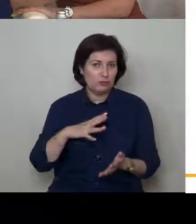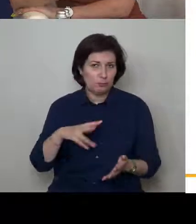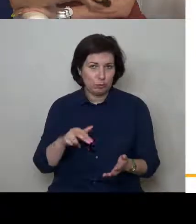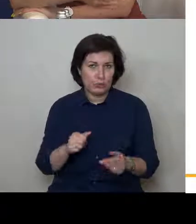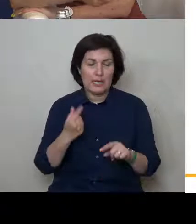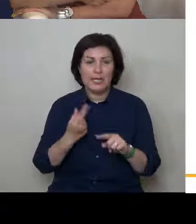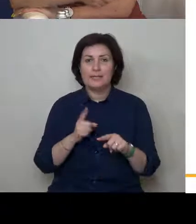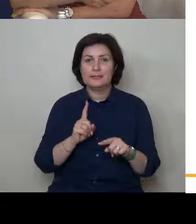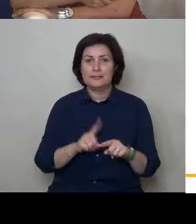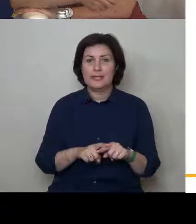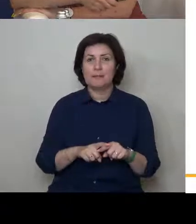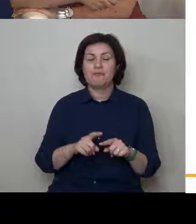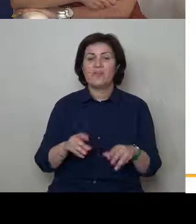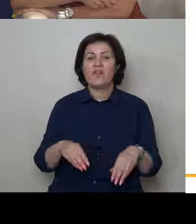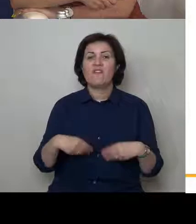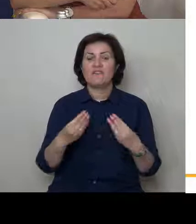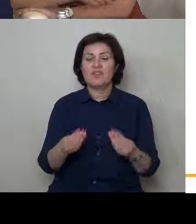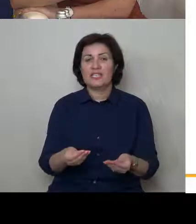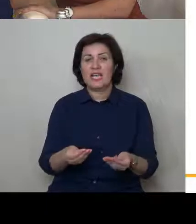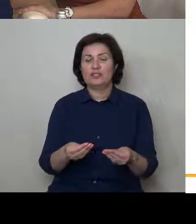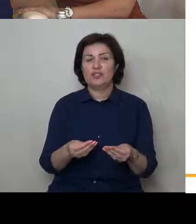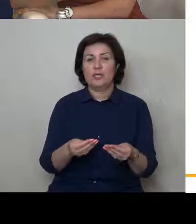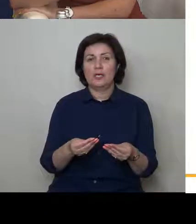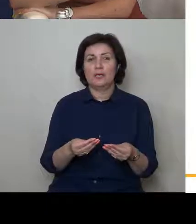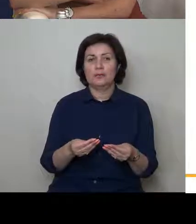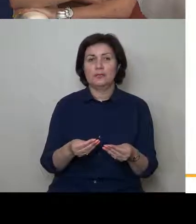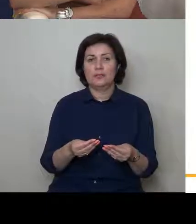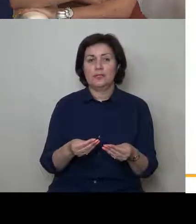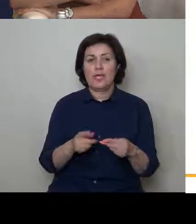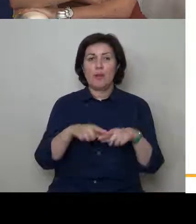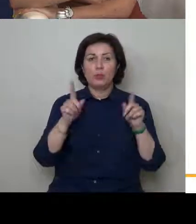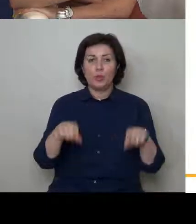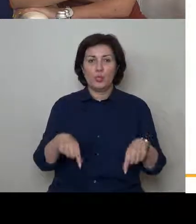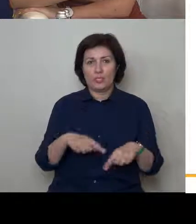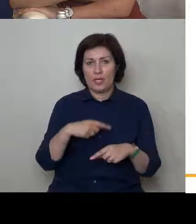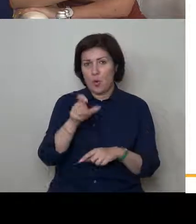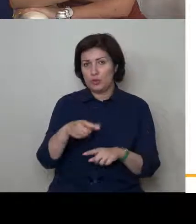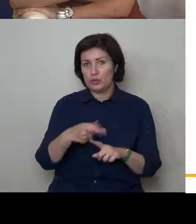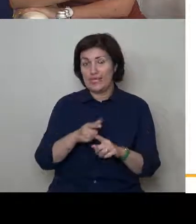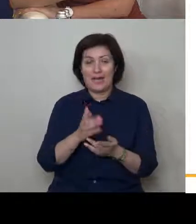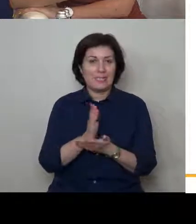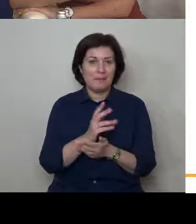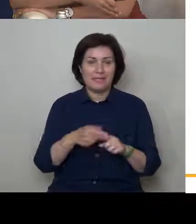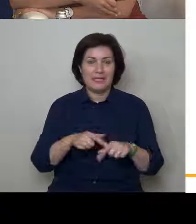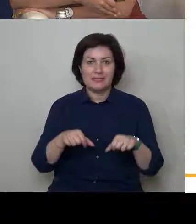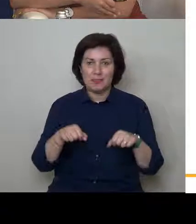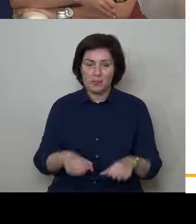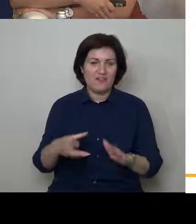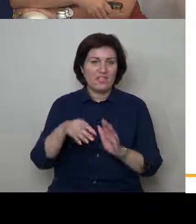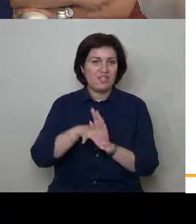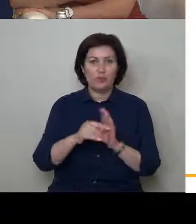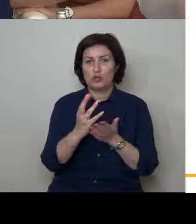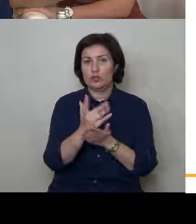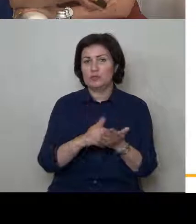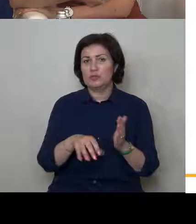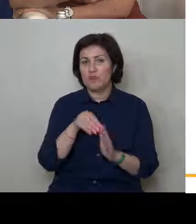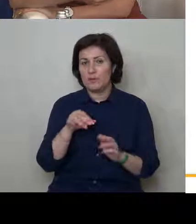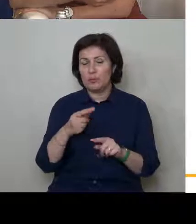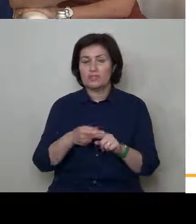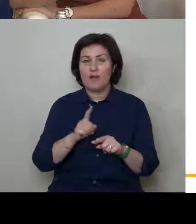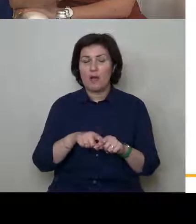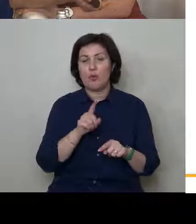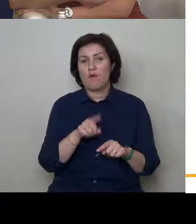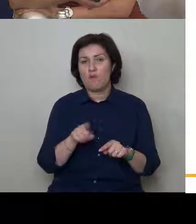It's a novelty, although we have always had this article. That's when a ballot has been given out to a